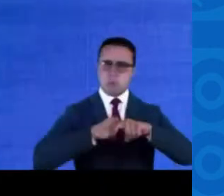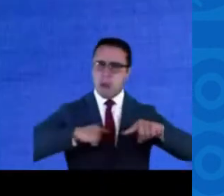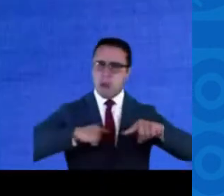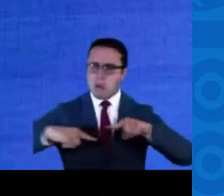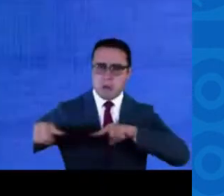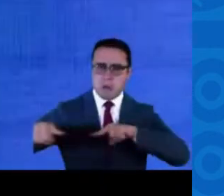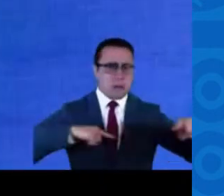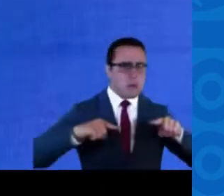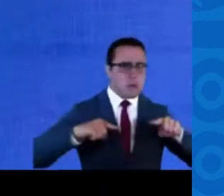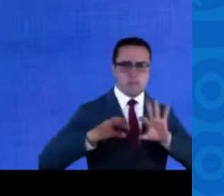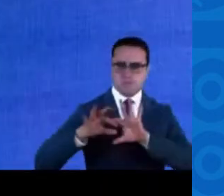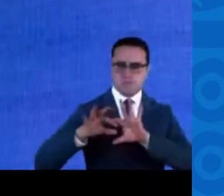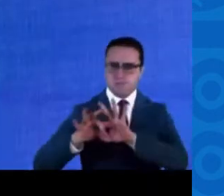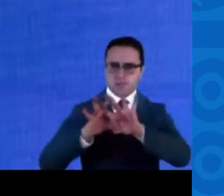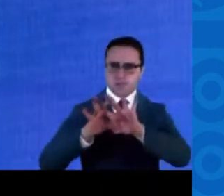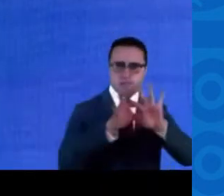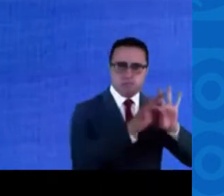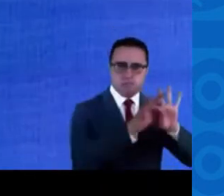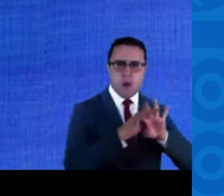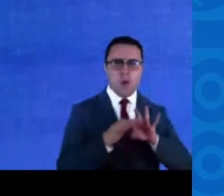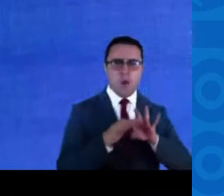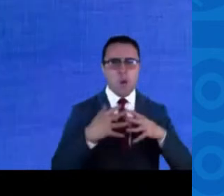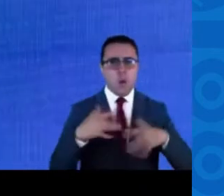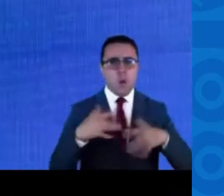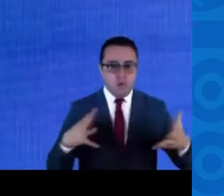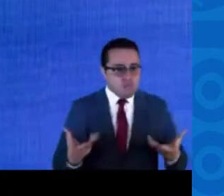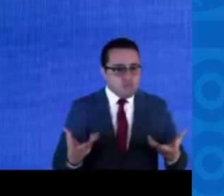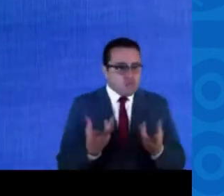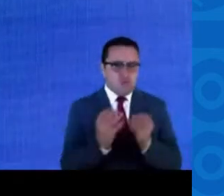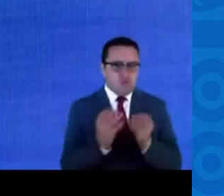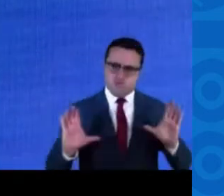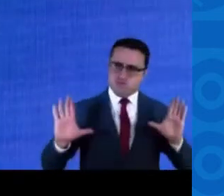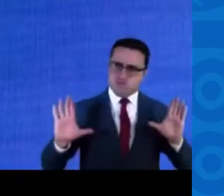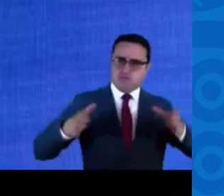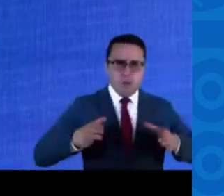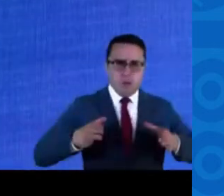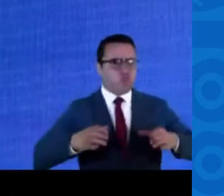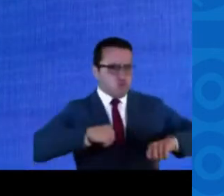is evidence of a coordinated effort,